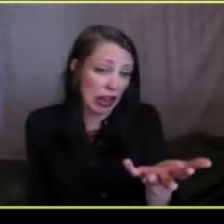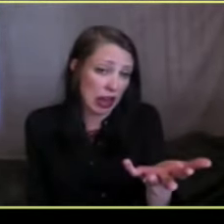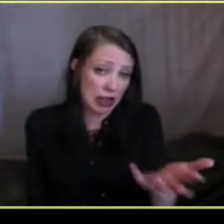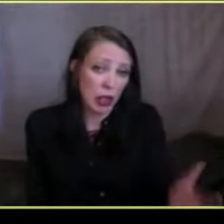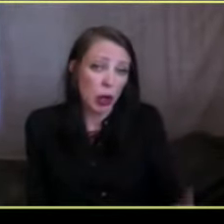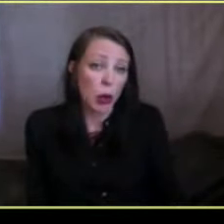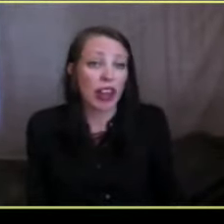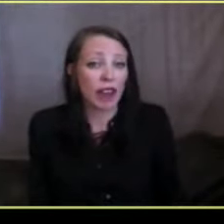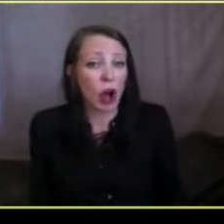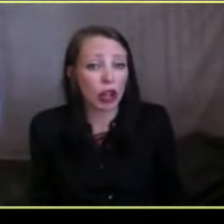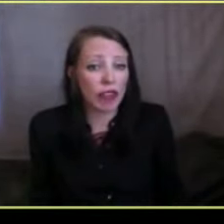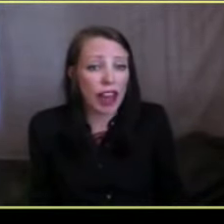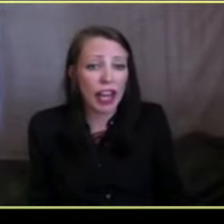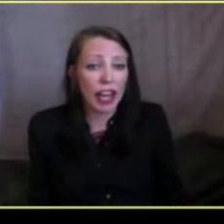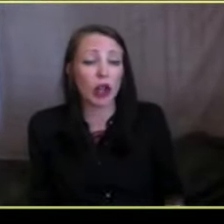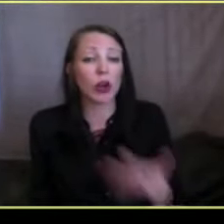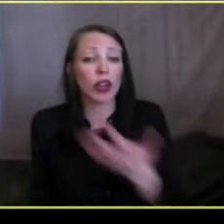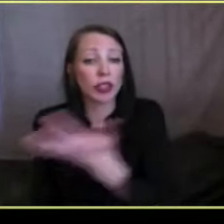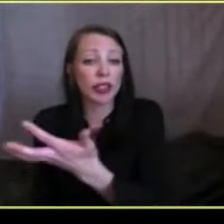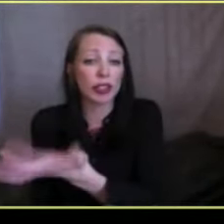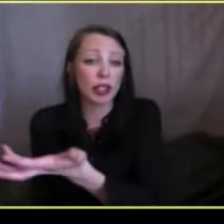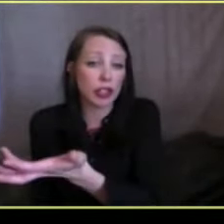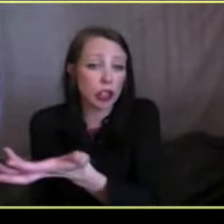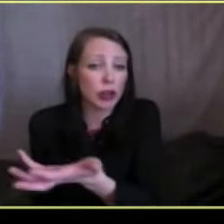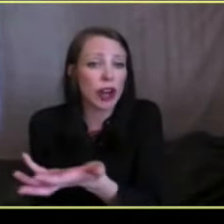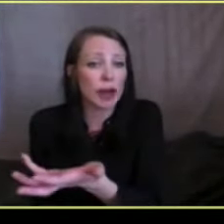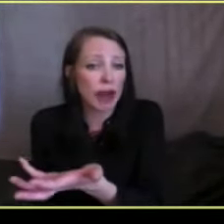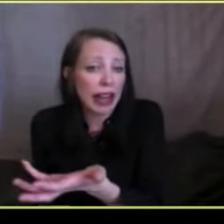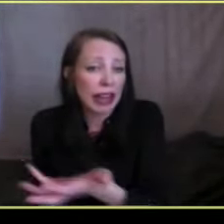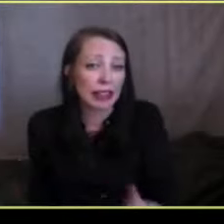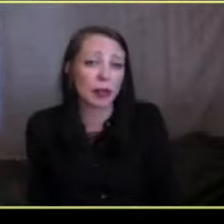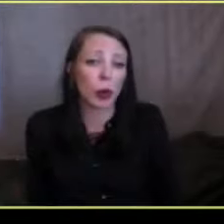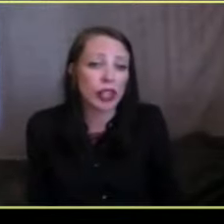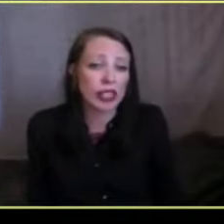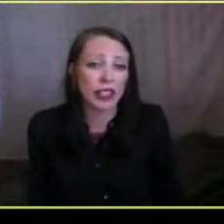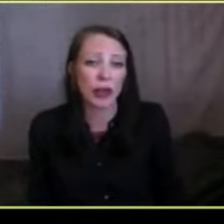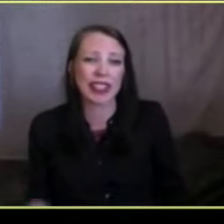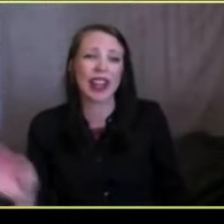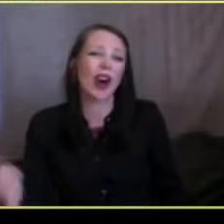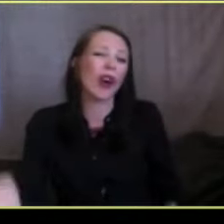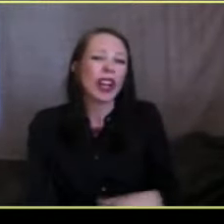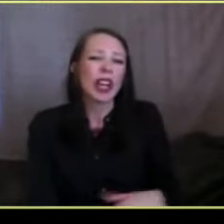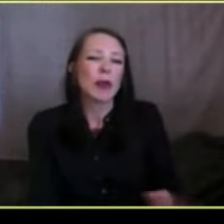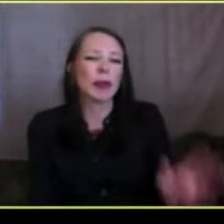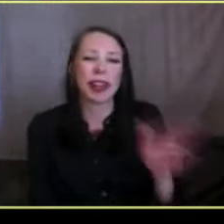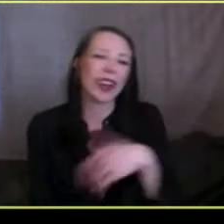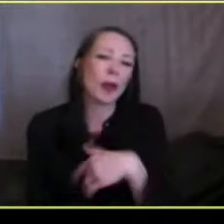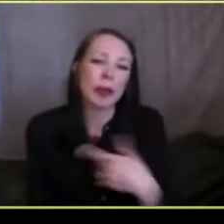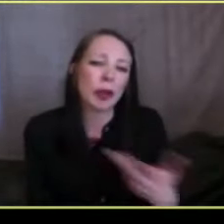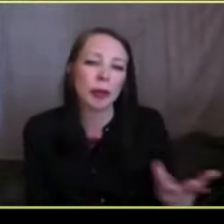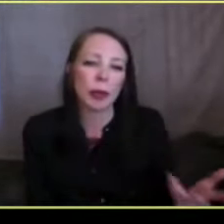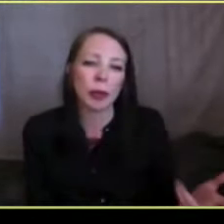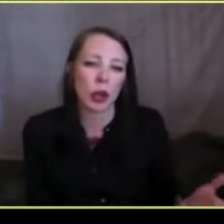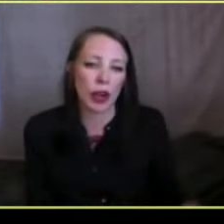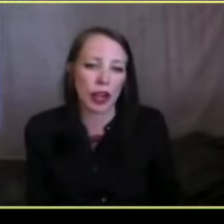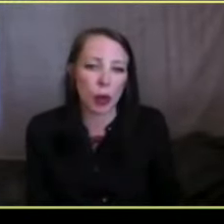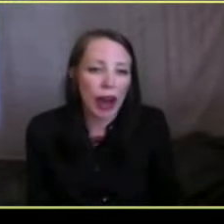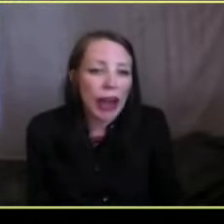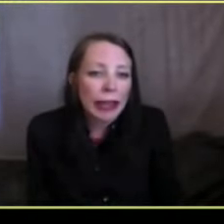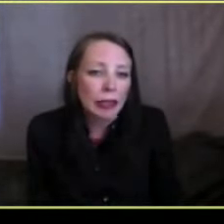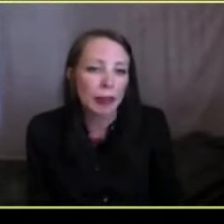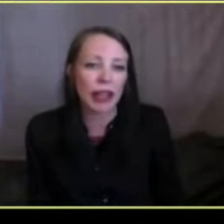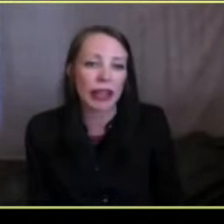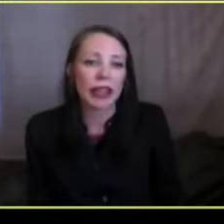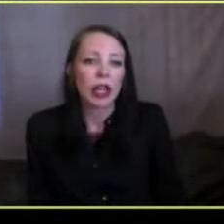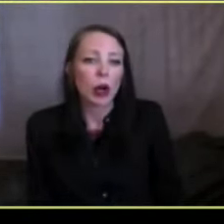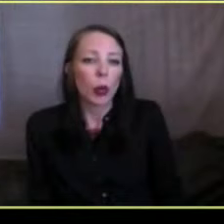going on, we have all of that. And, you know, consumers want to buy it. And it's important, you know, it's like, oh, people are like, oh, maybe we don't want to go buy